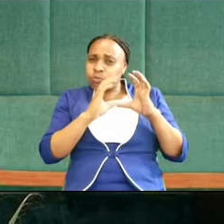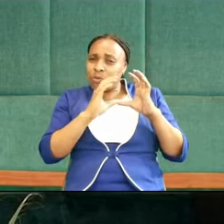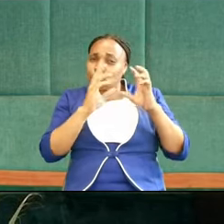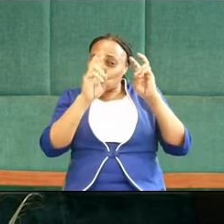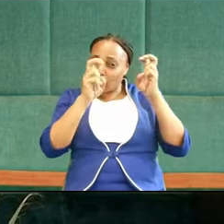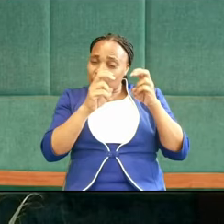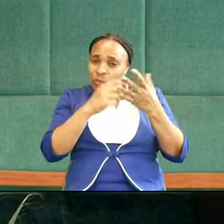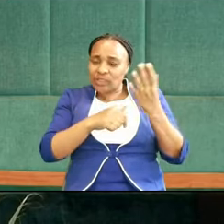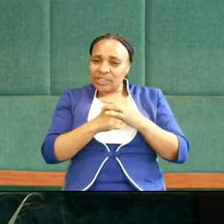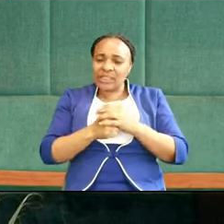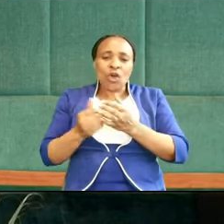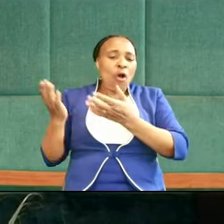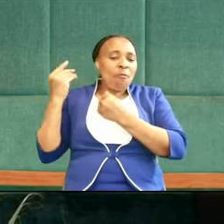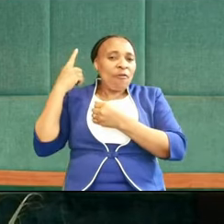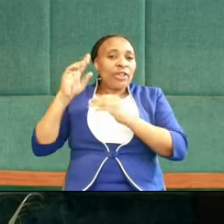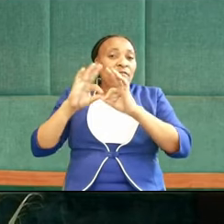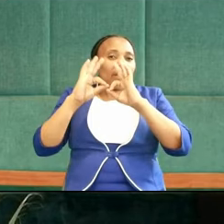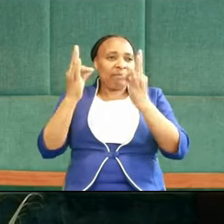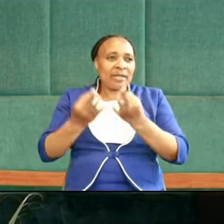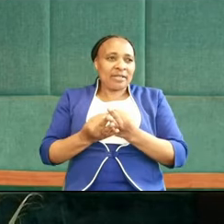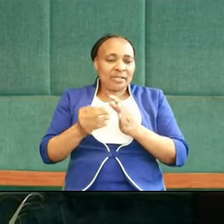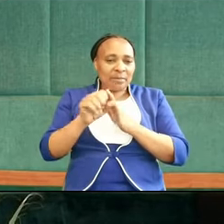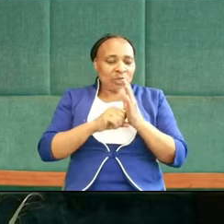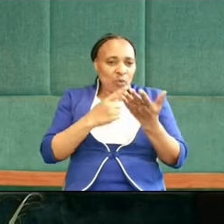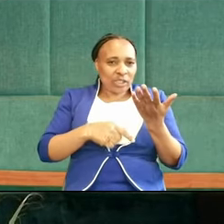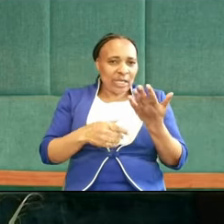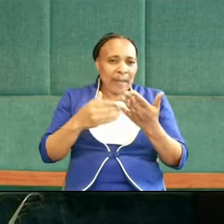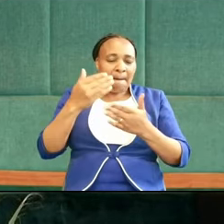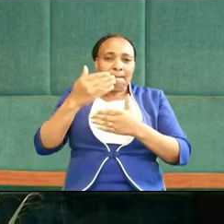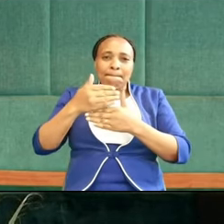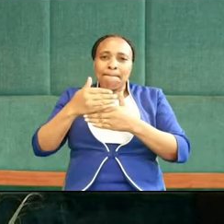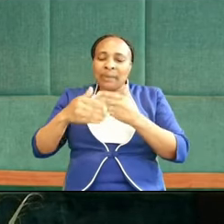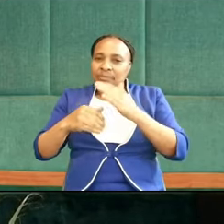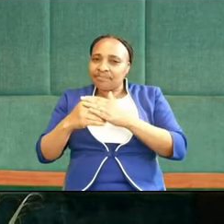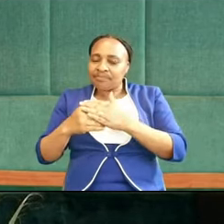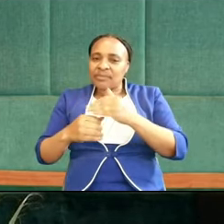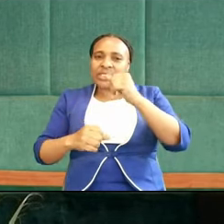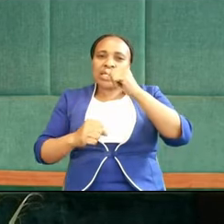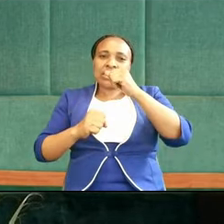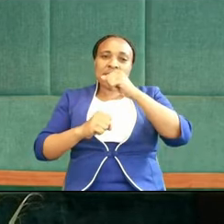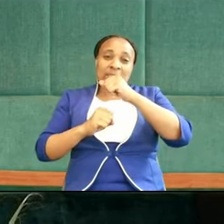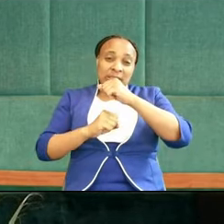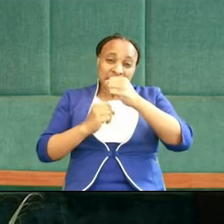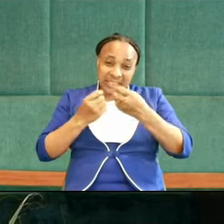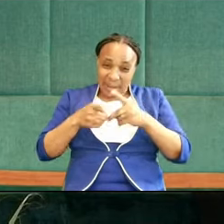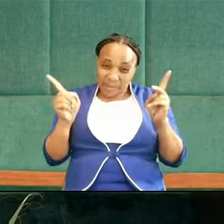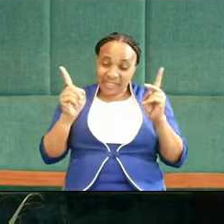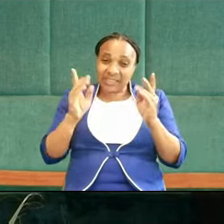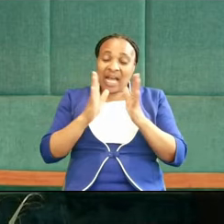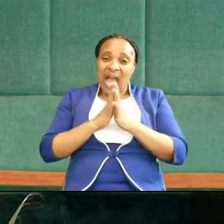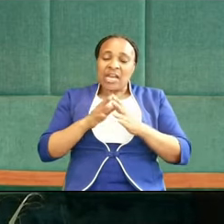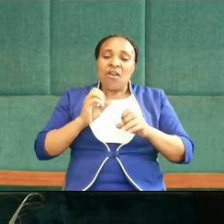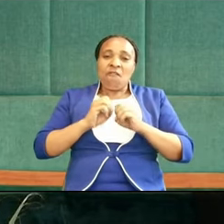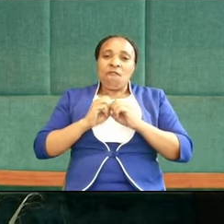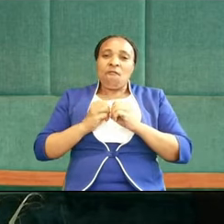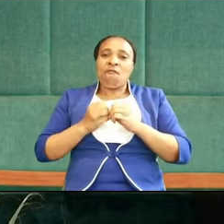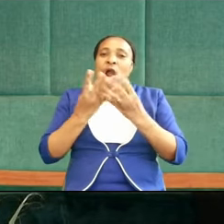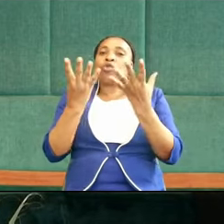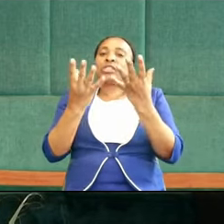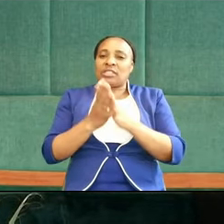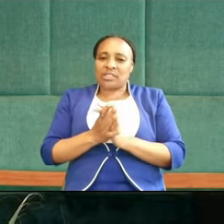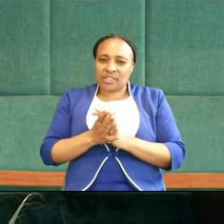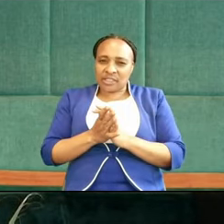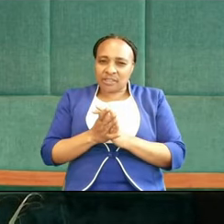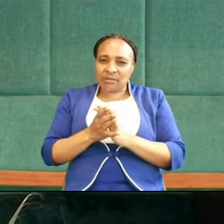for the families. And the subheading is build, establish, and flourish. Proverbs chapter 24,